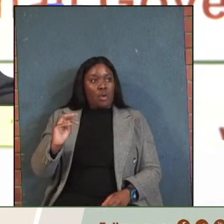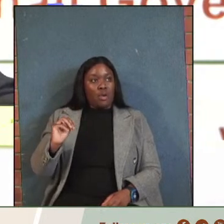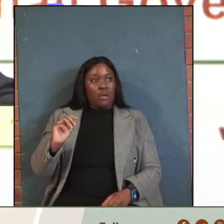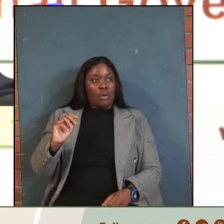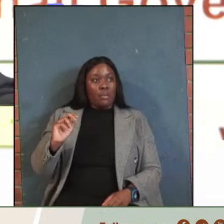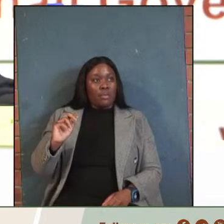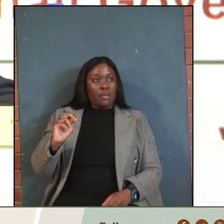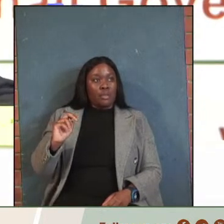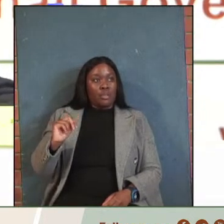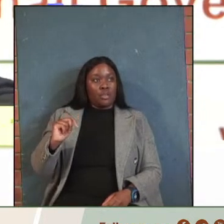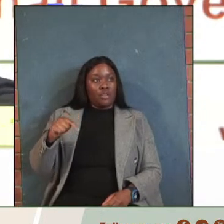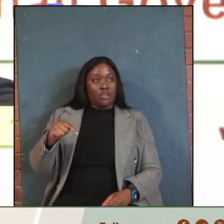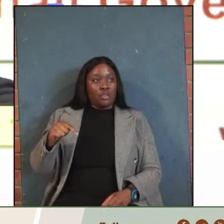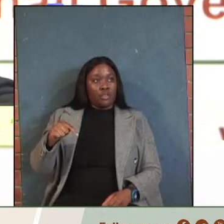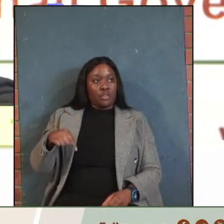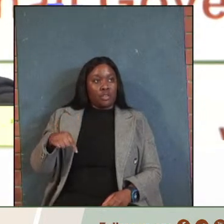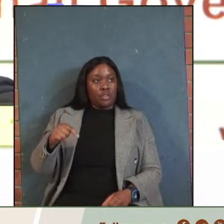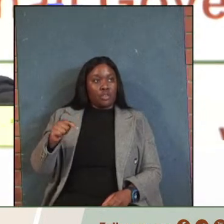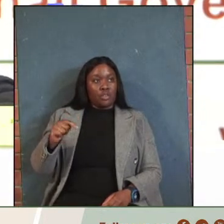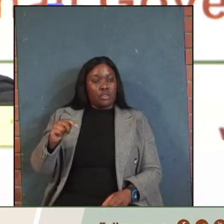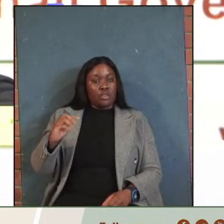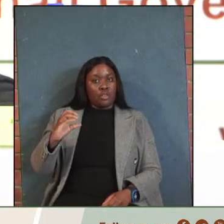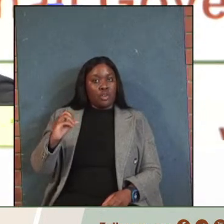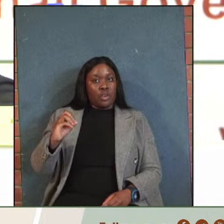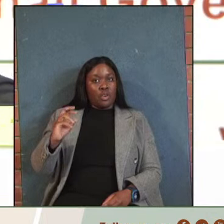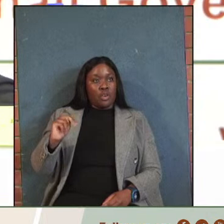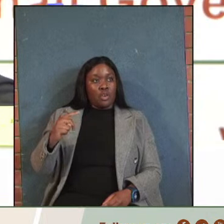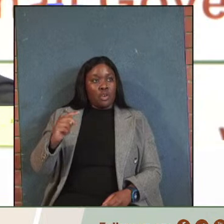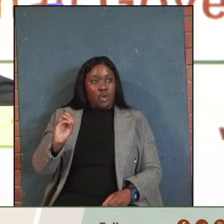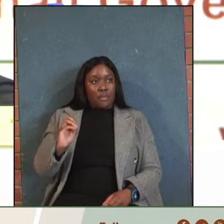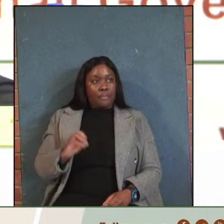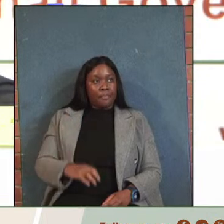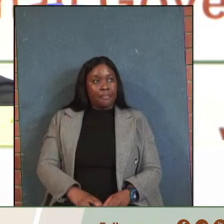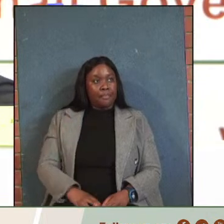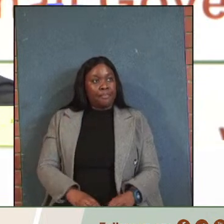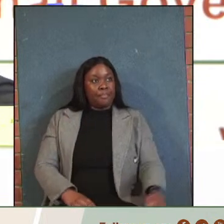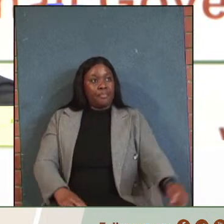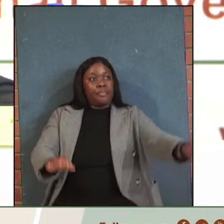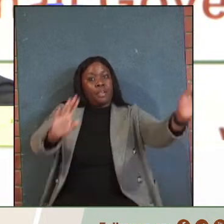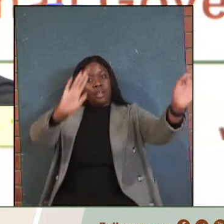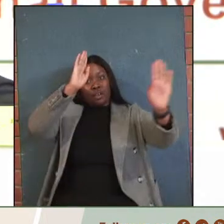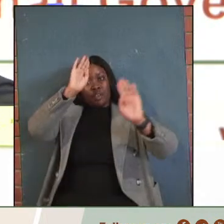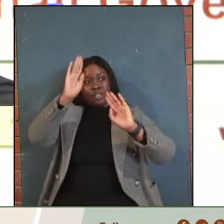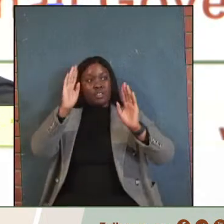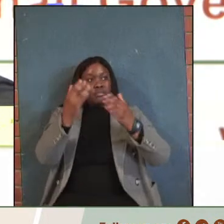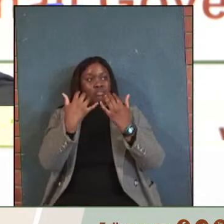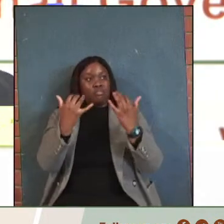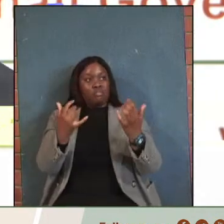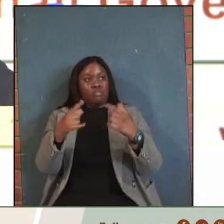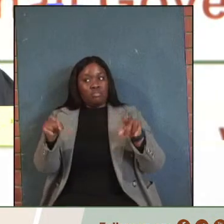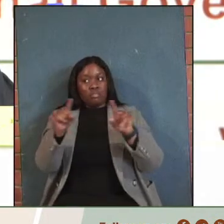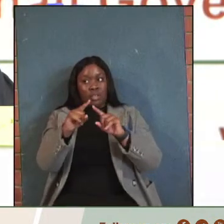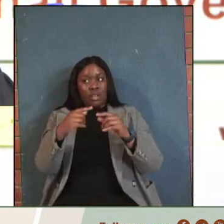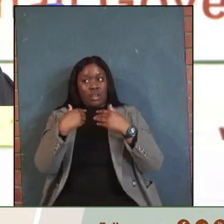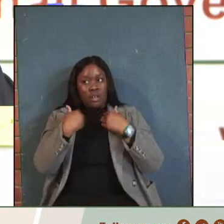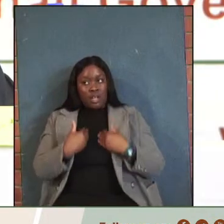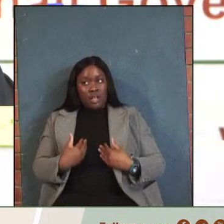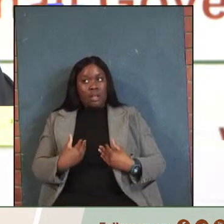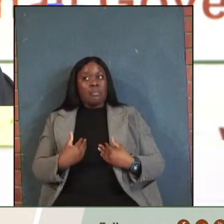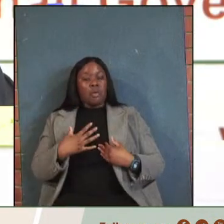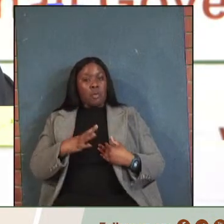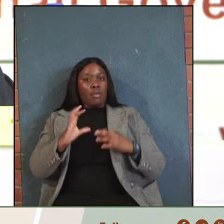Mtongo. Greetings to the House at large. I am Honorable Mtongo, and I'll be briefing you about all forms of